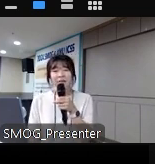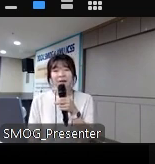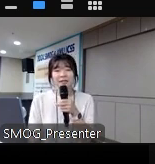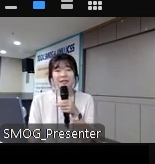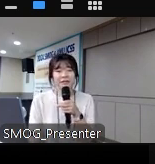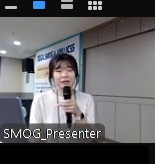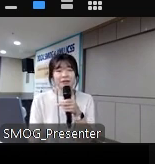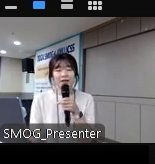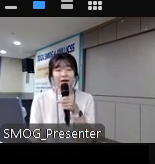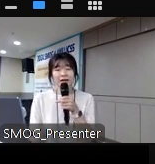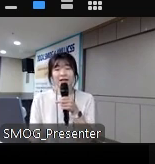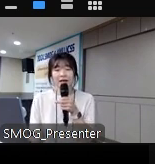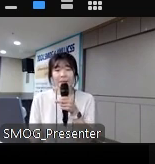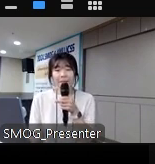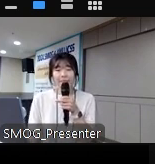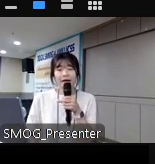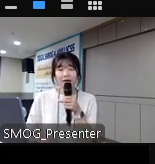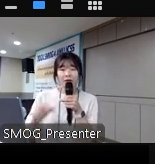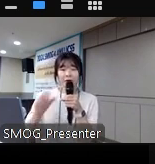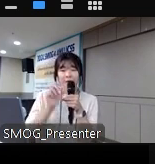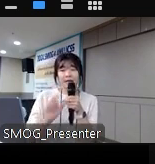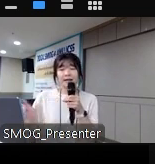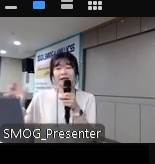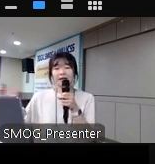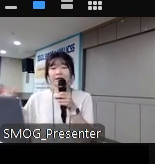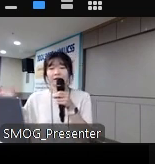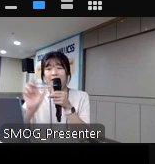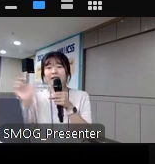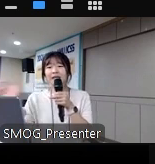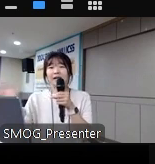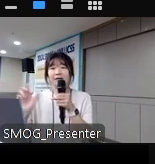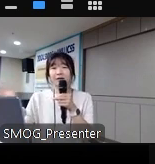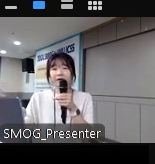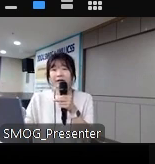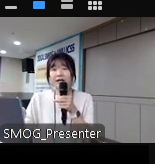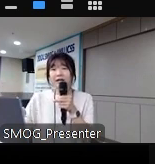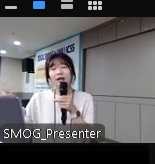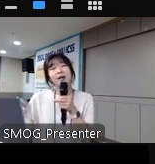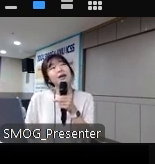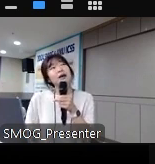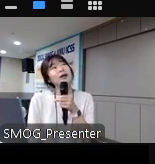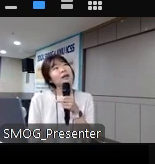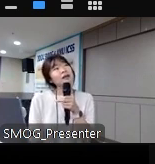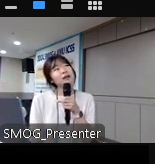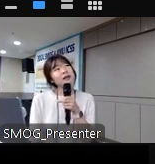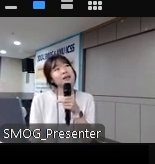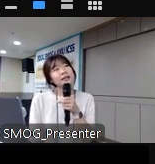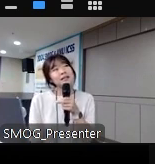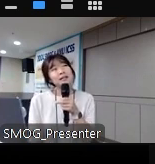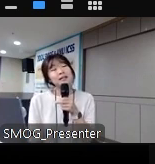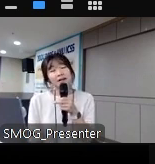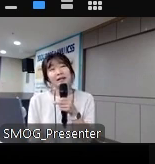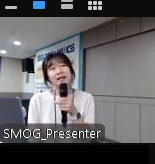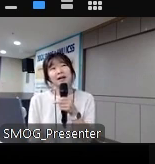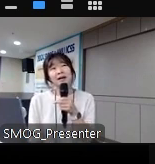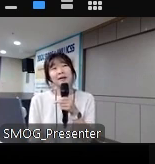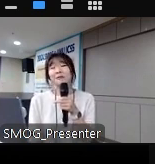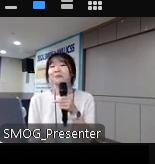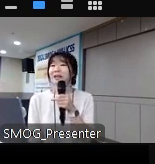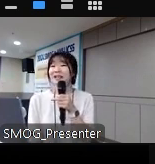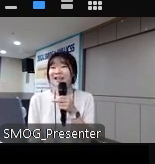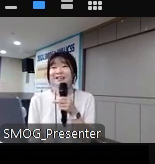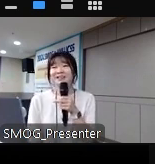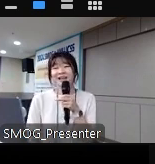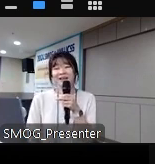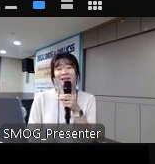an appositive to the donkey, then we don't get the donkey and anaphora Yeah. reading. And that's a great